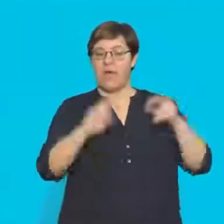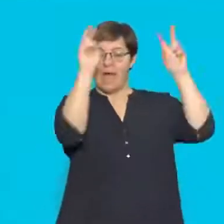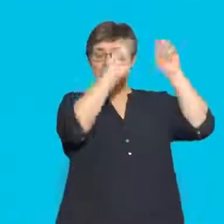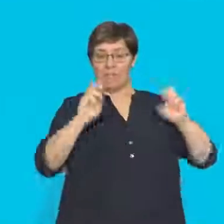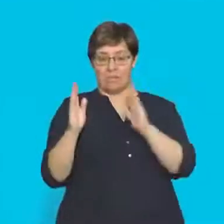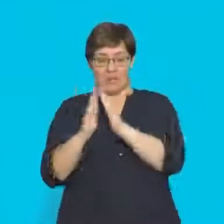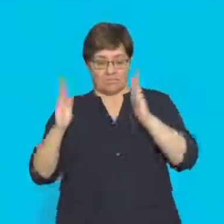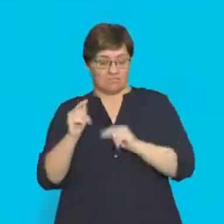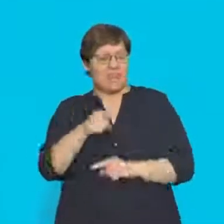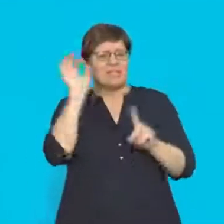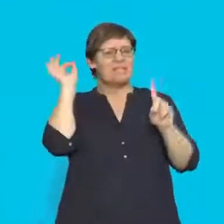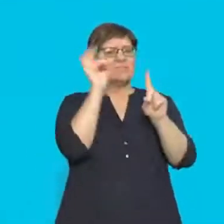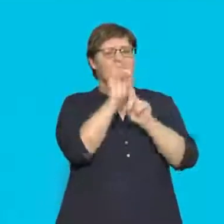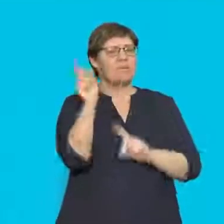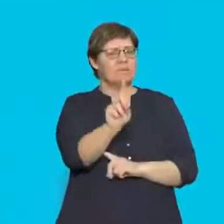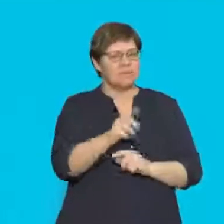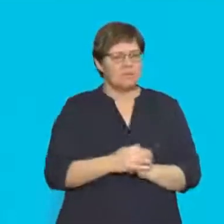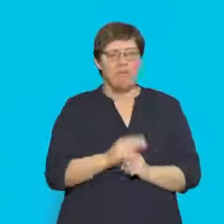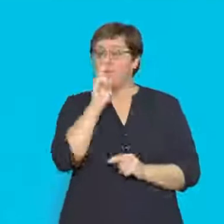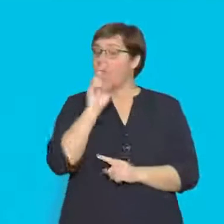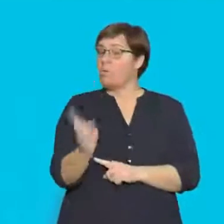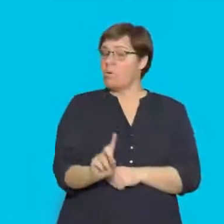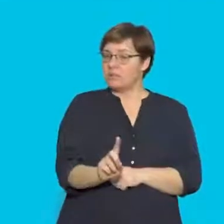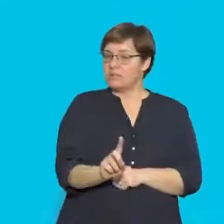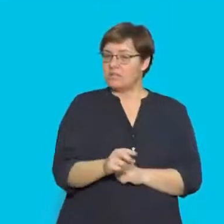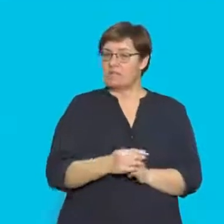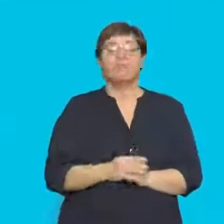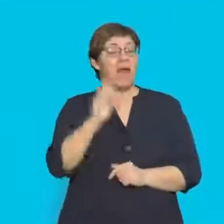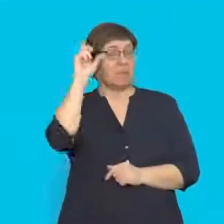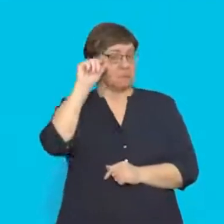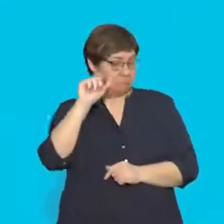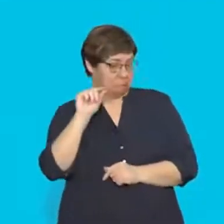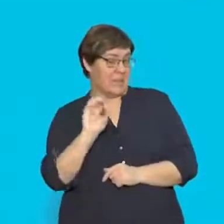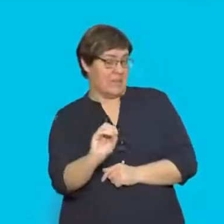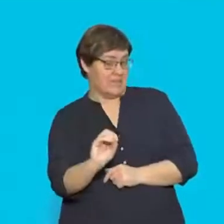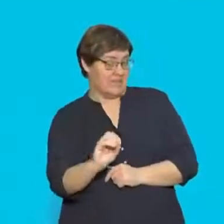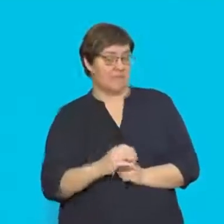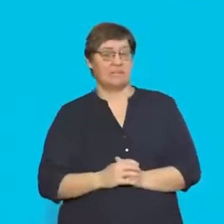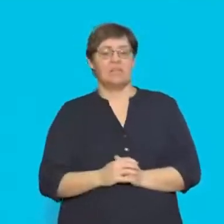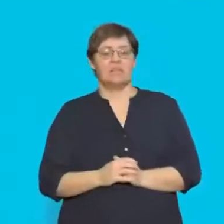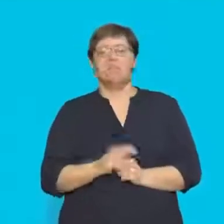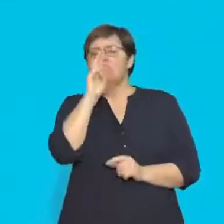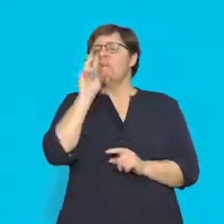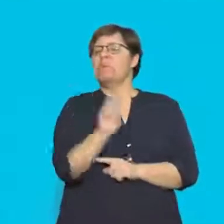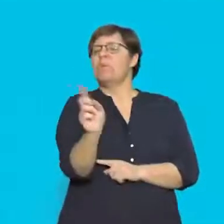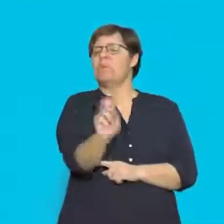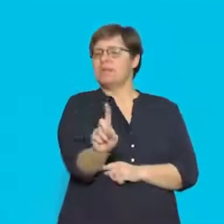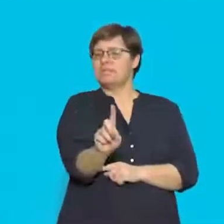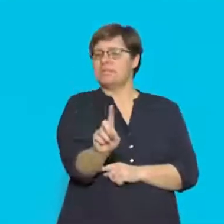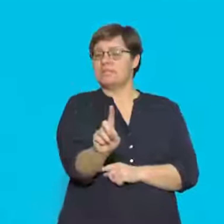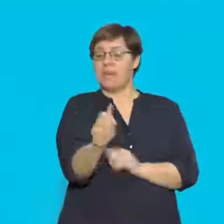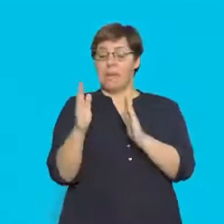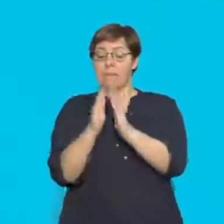electromagnetism, and in particular we're going to be looking at something very interesting. We're going to be looking at the